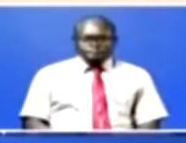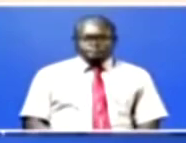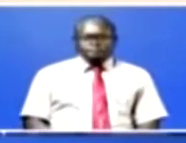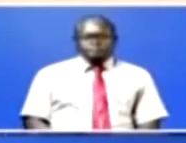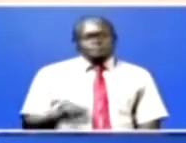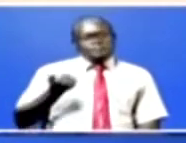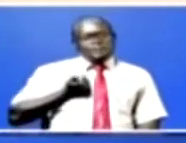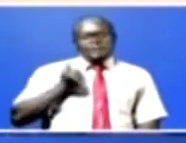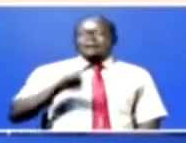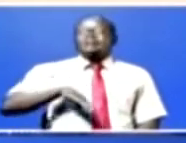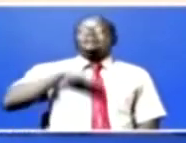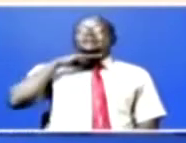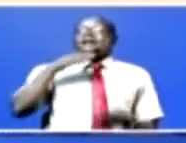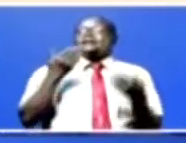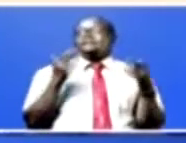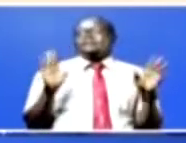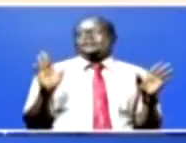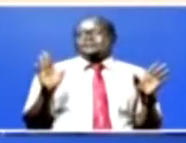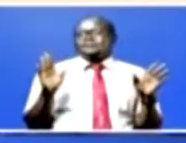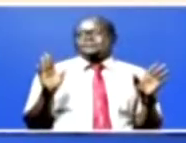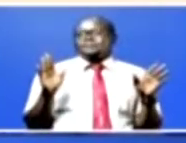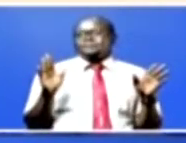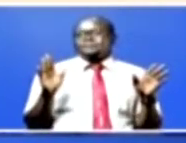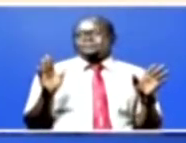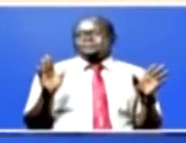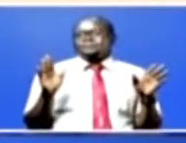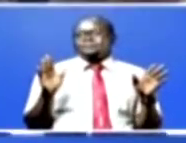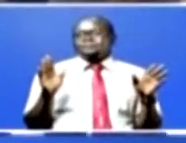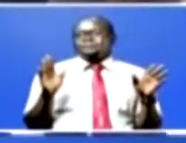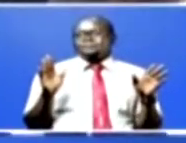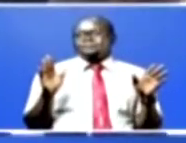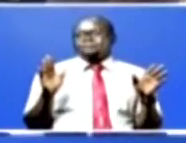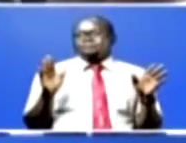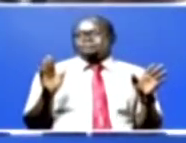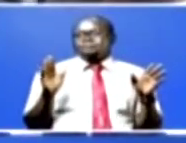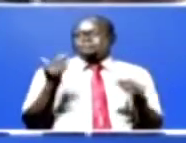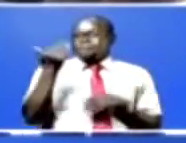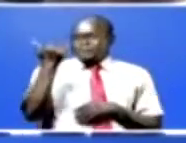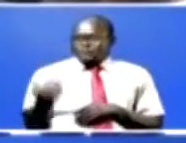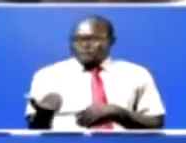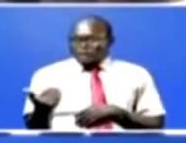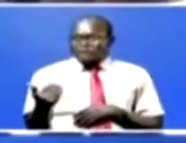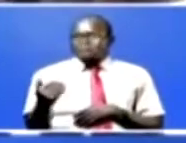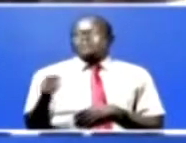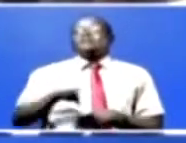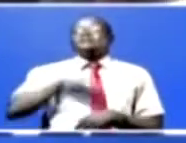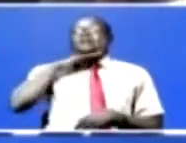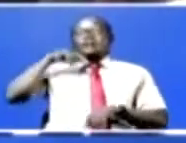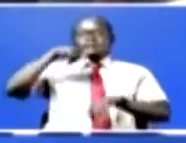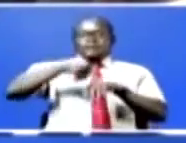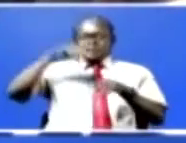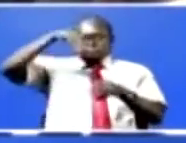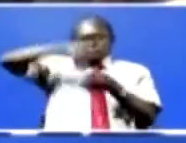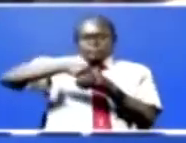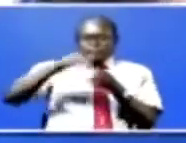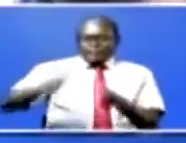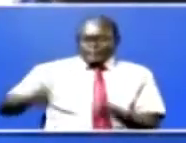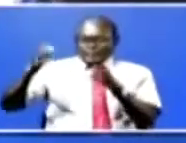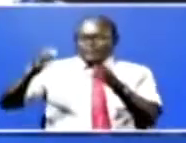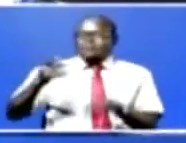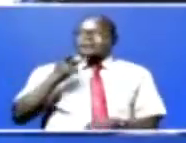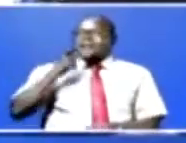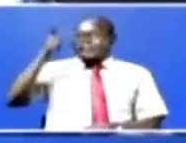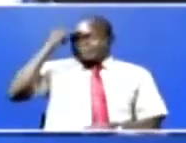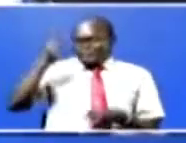Mtoto alikuwa amekufa. Hakuwa hai tena. Even though the child might have died while still in the septic tank, the